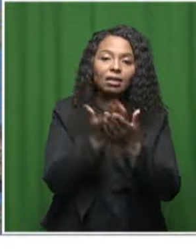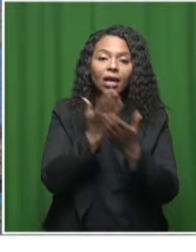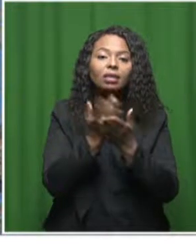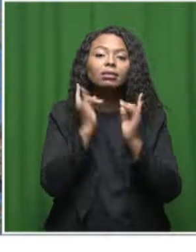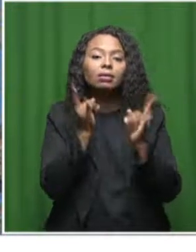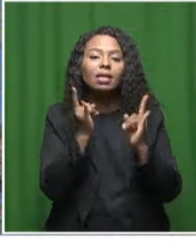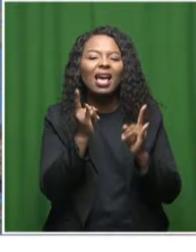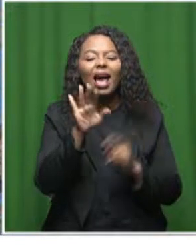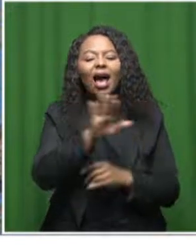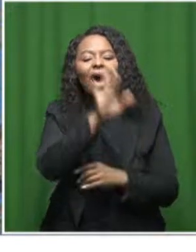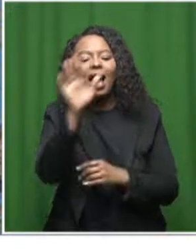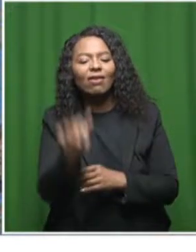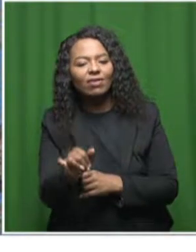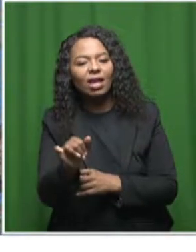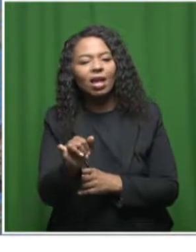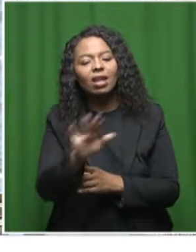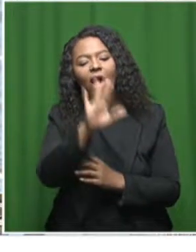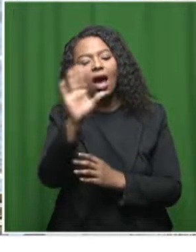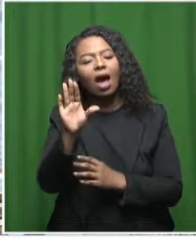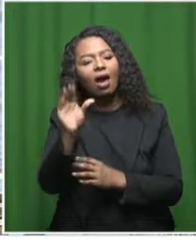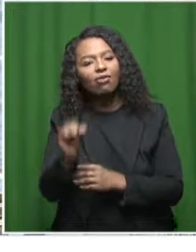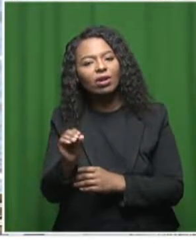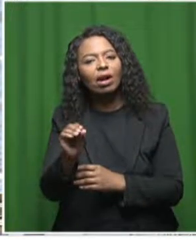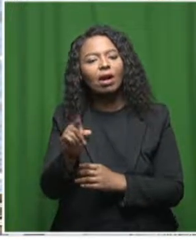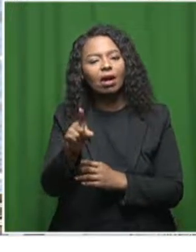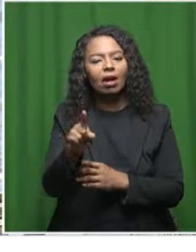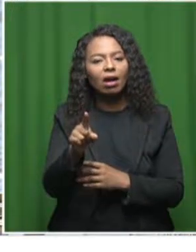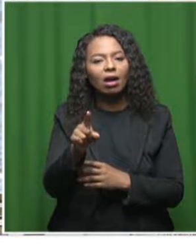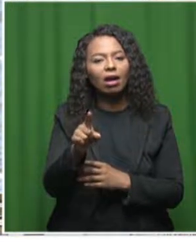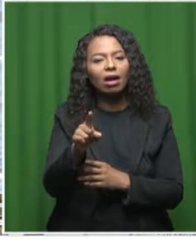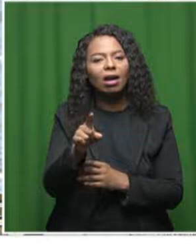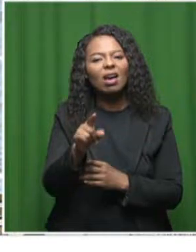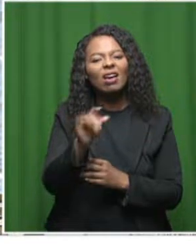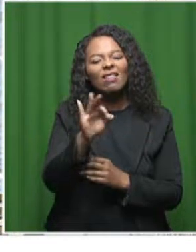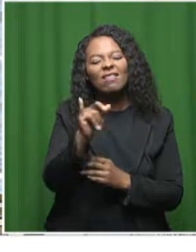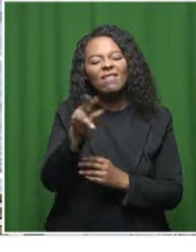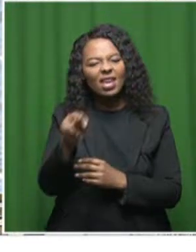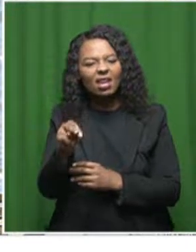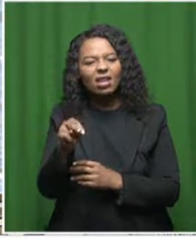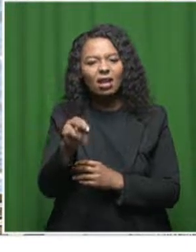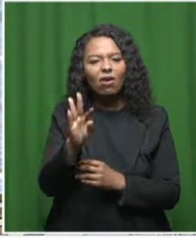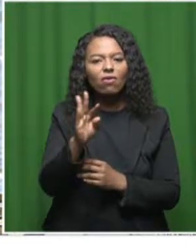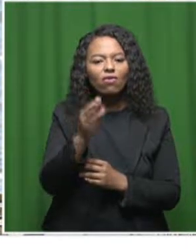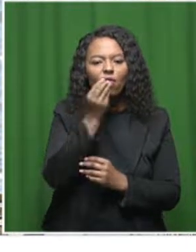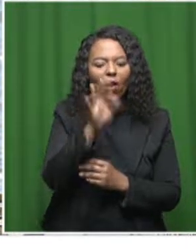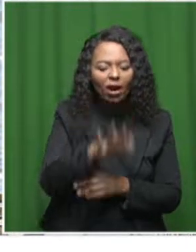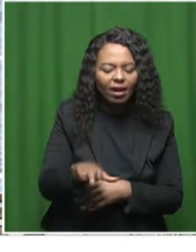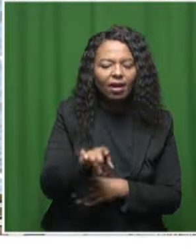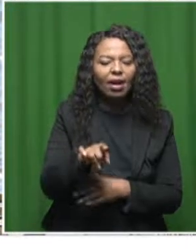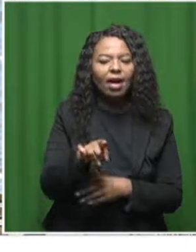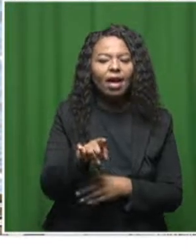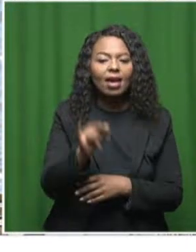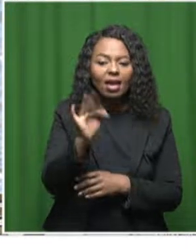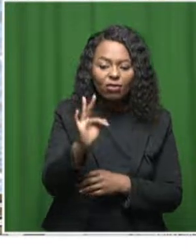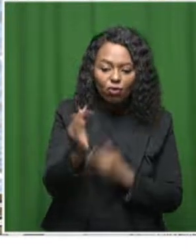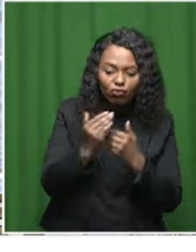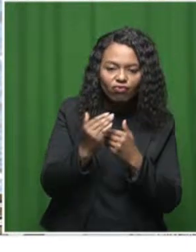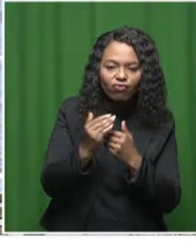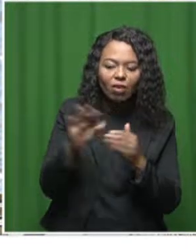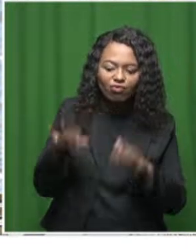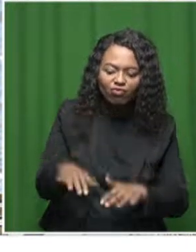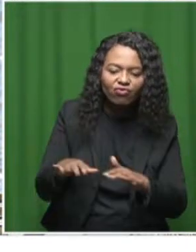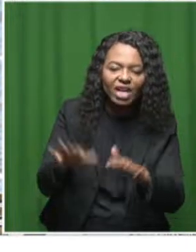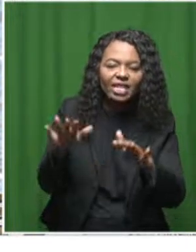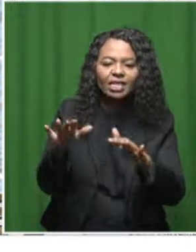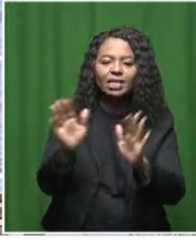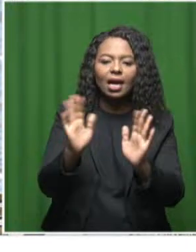finfoot. There's breeding crowned eagles. And then if you get closer towards the beach, you've got really accessible spaces